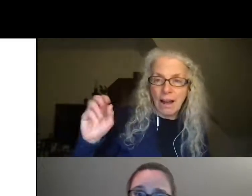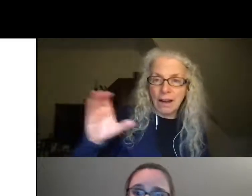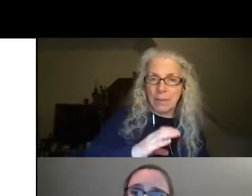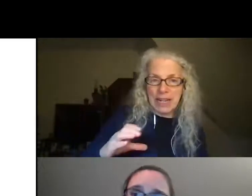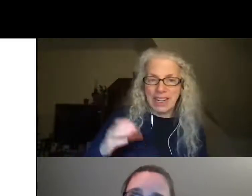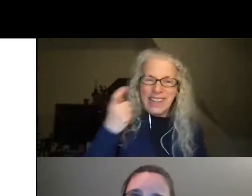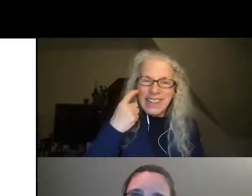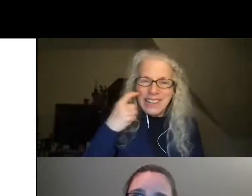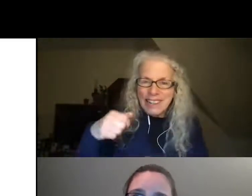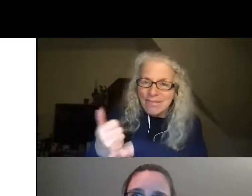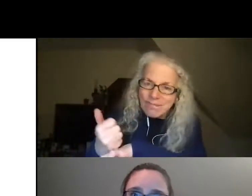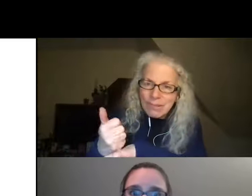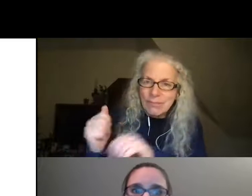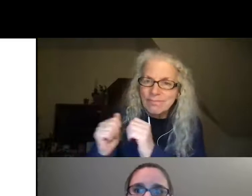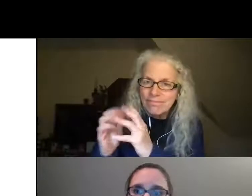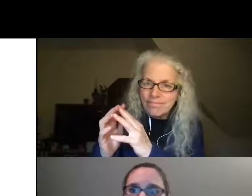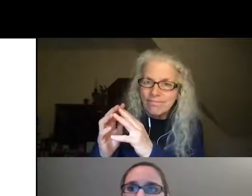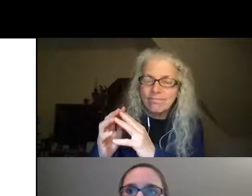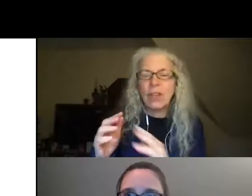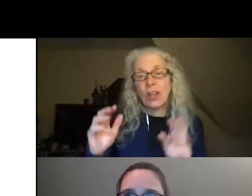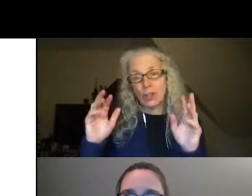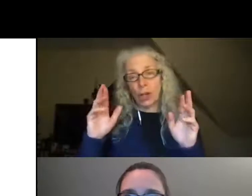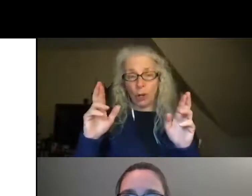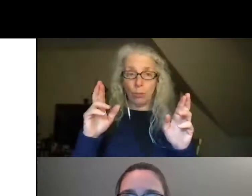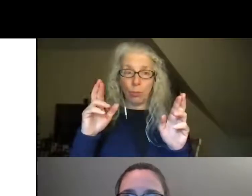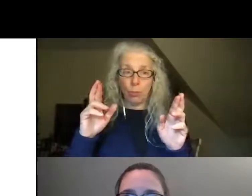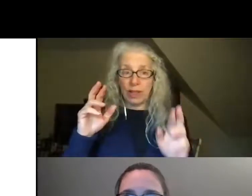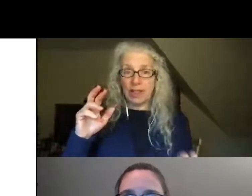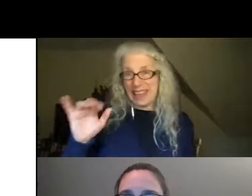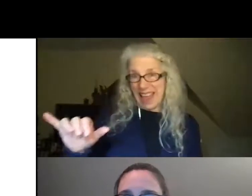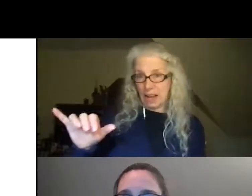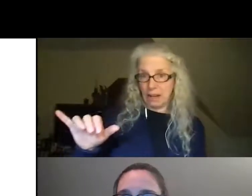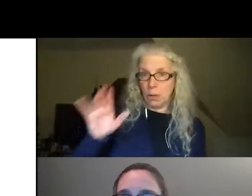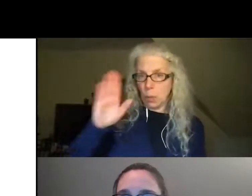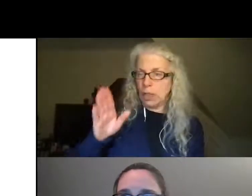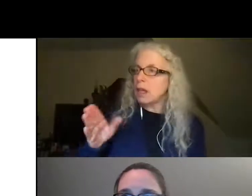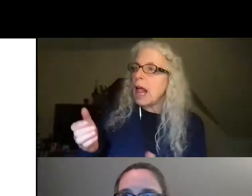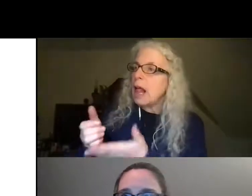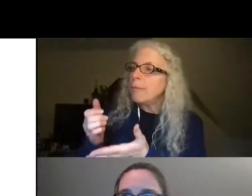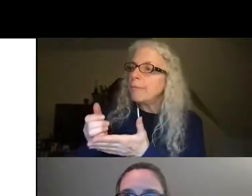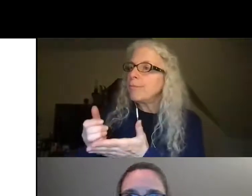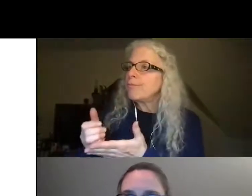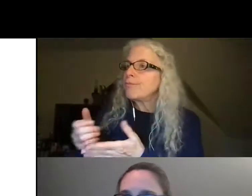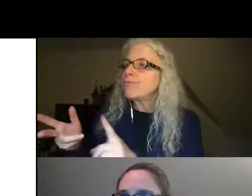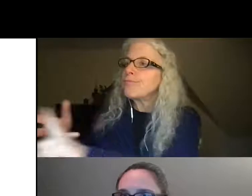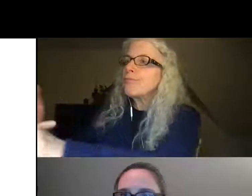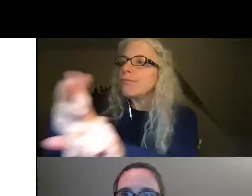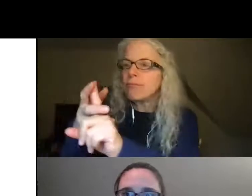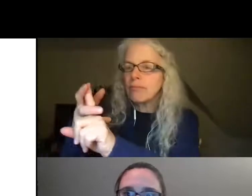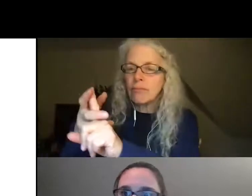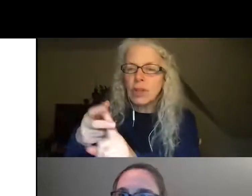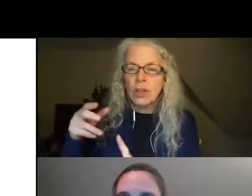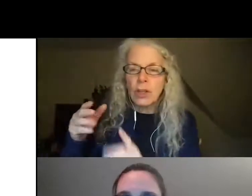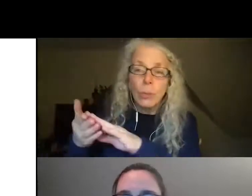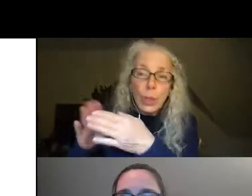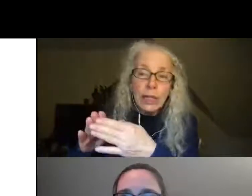that should be able to pull from the community and deaf consumers